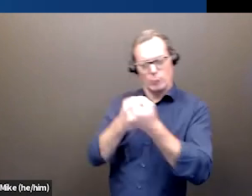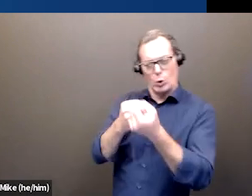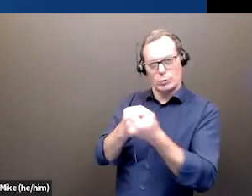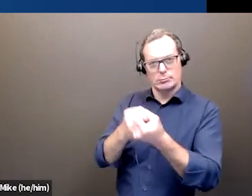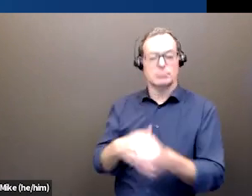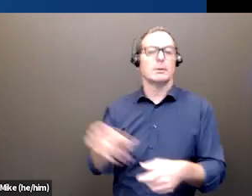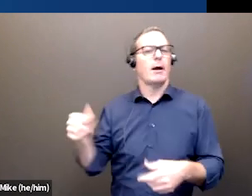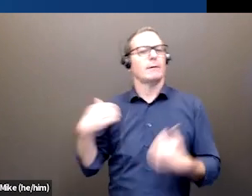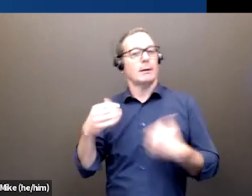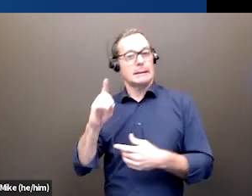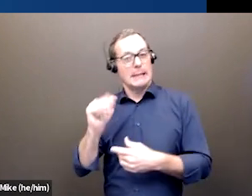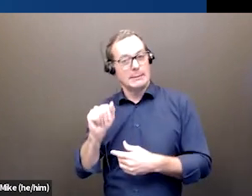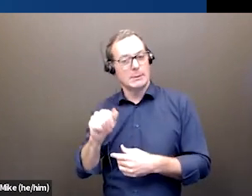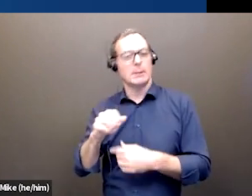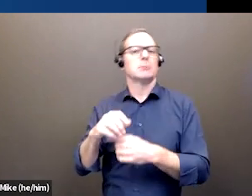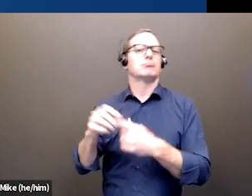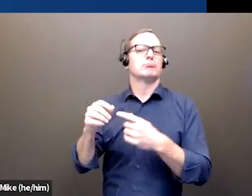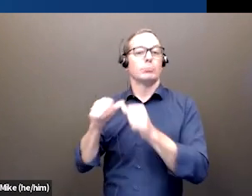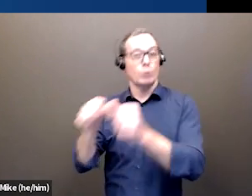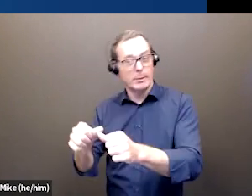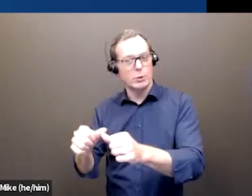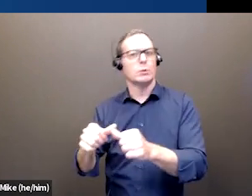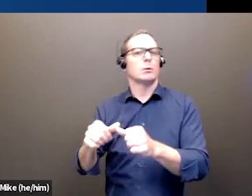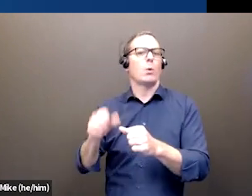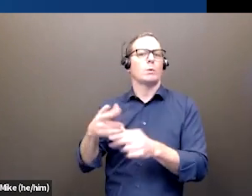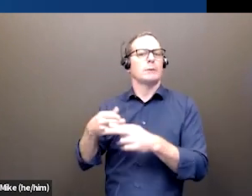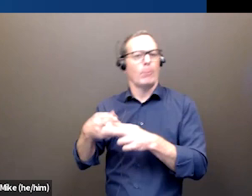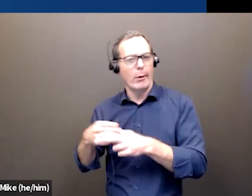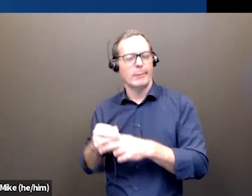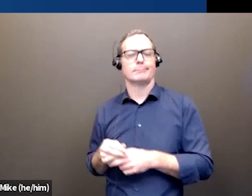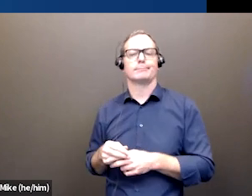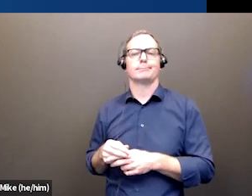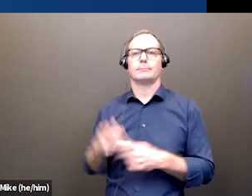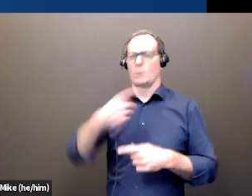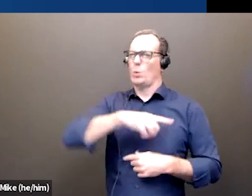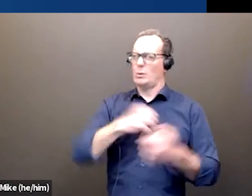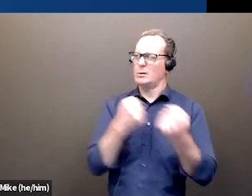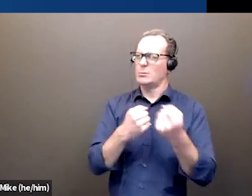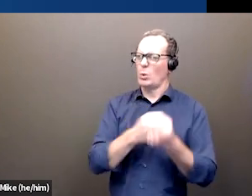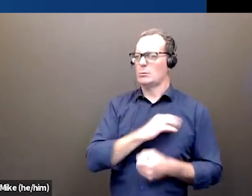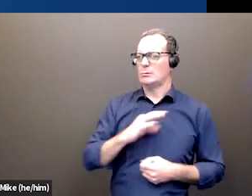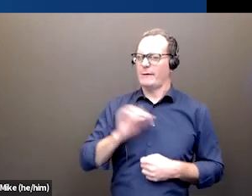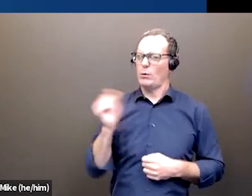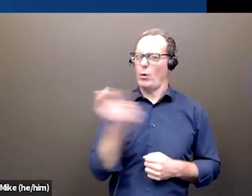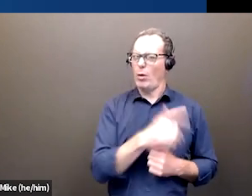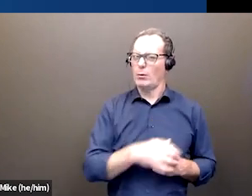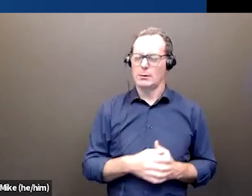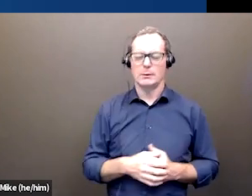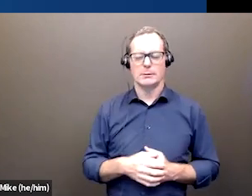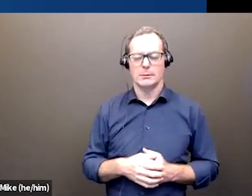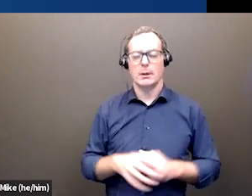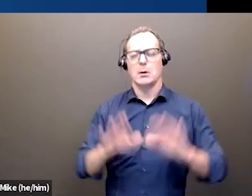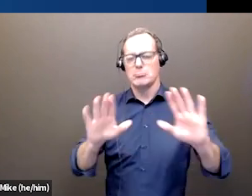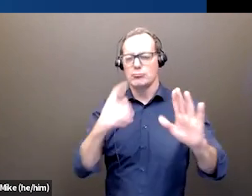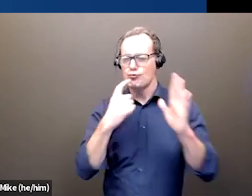as permanent employees. And I just want to make a note here that while we take great care to acknowledge that adult